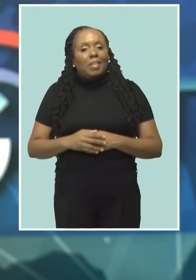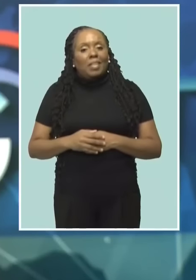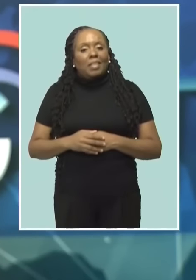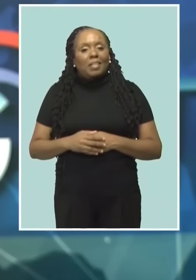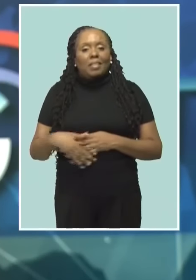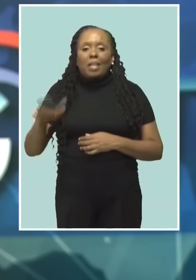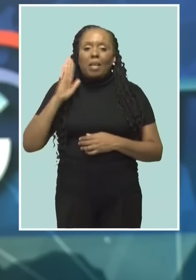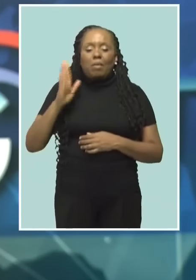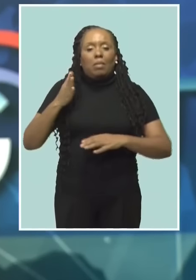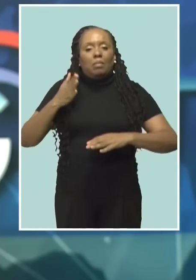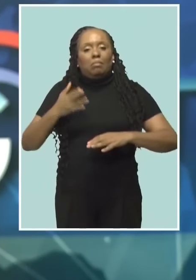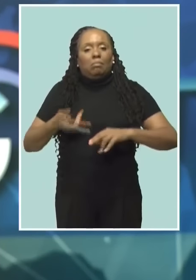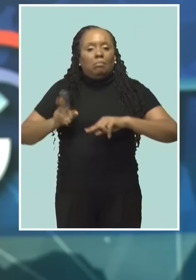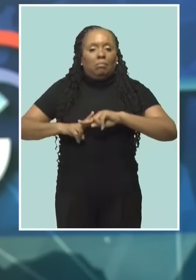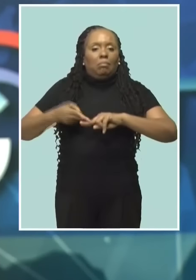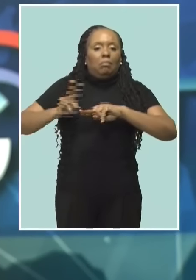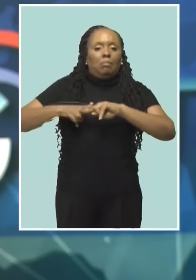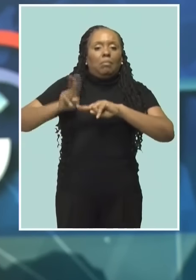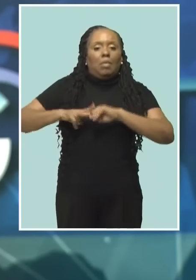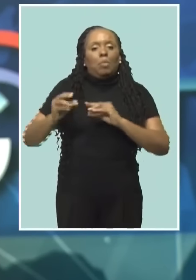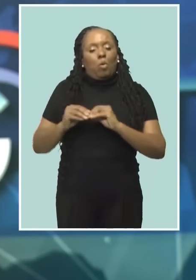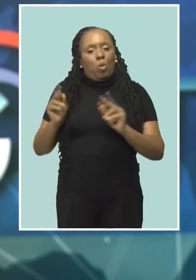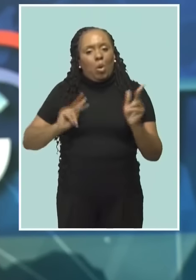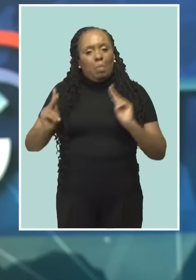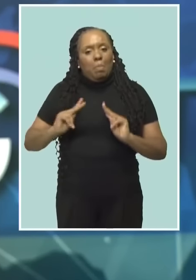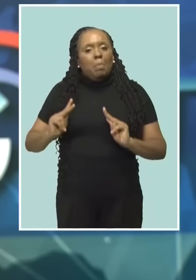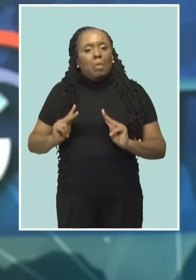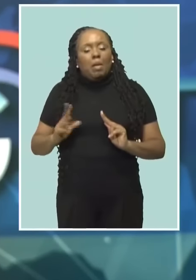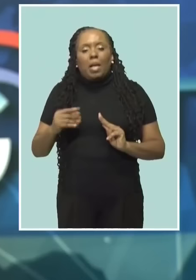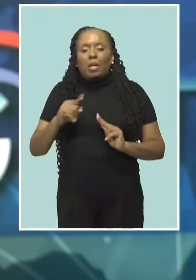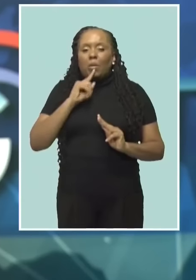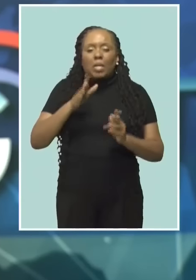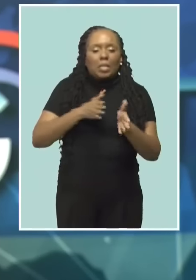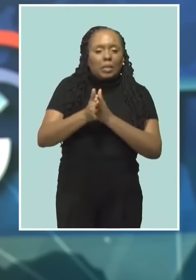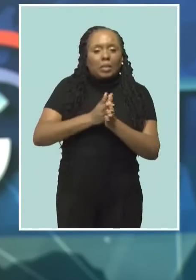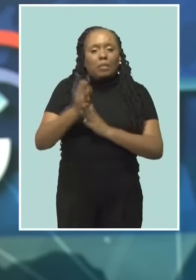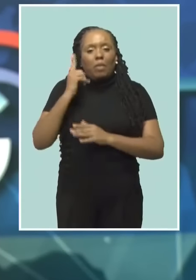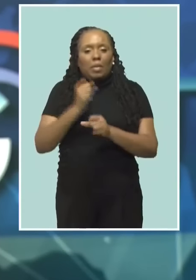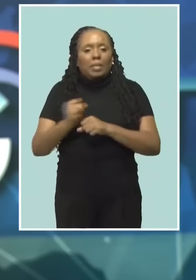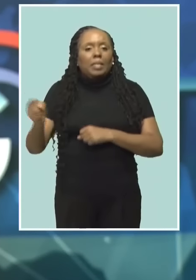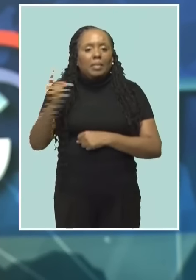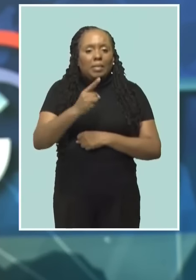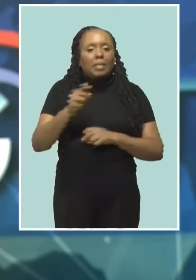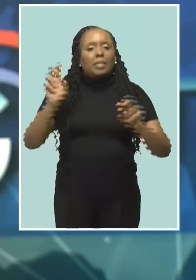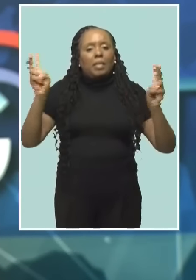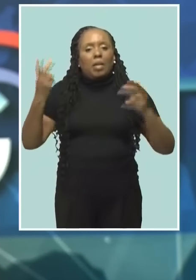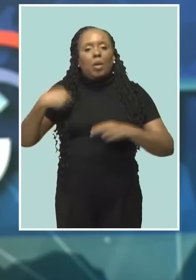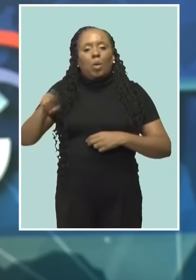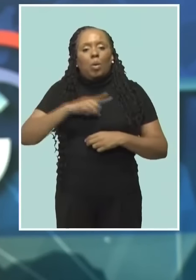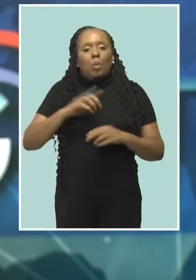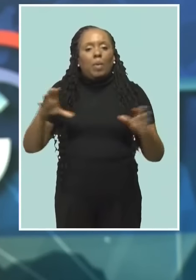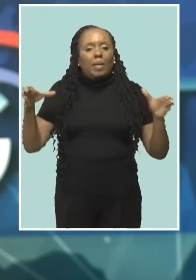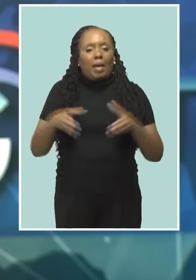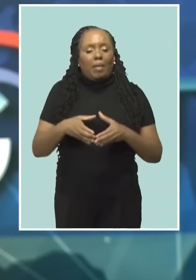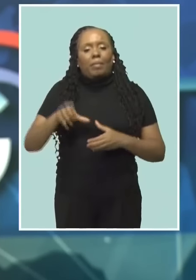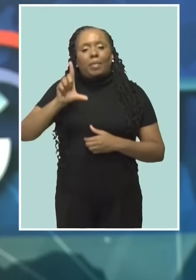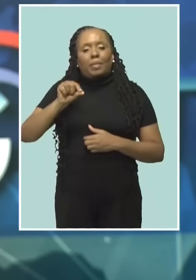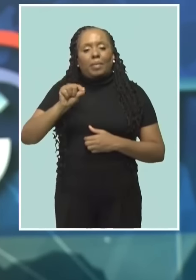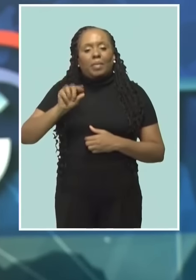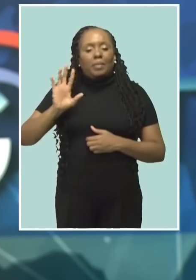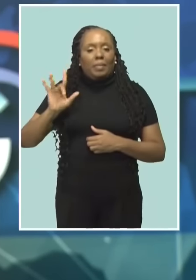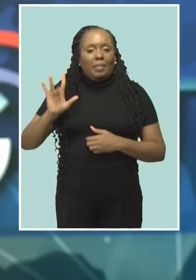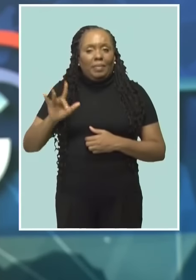bolster tourism numbers as the country heads into its festivities for Regathering 2025. Rachel Agard was on hand